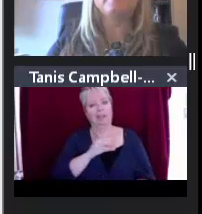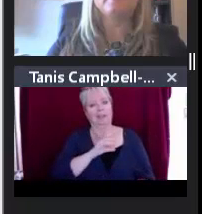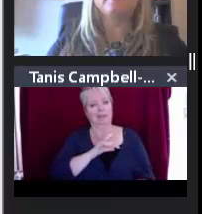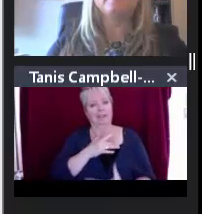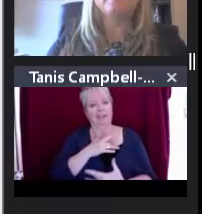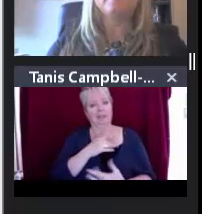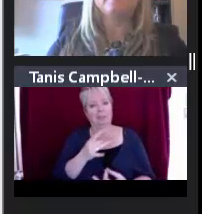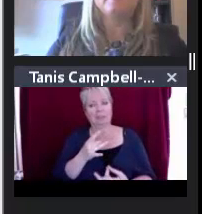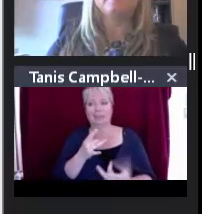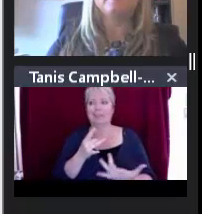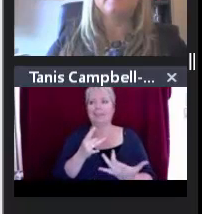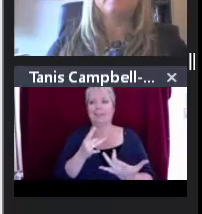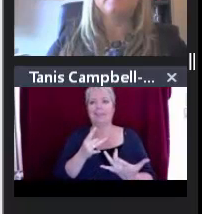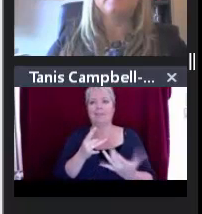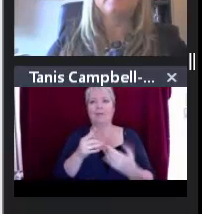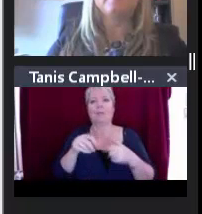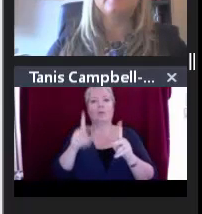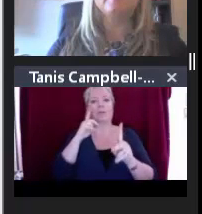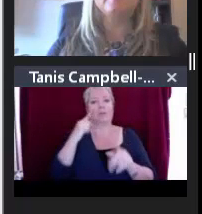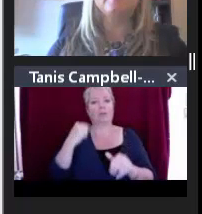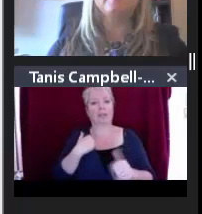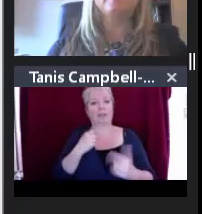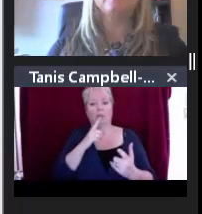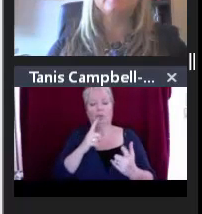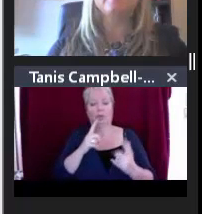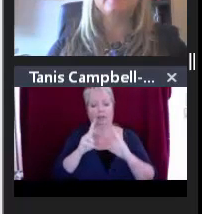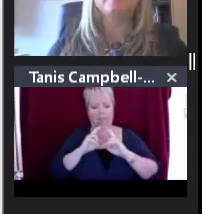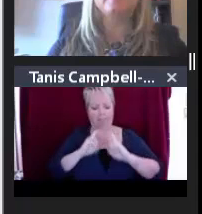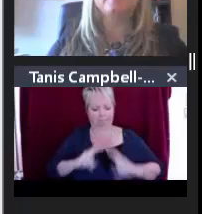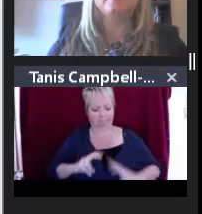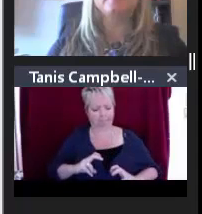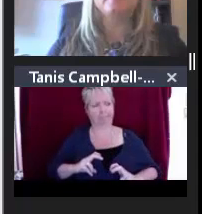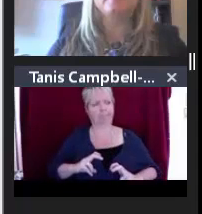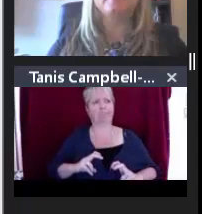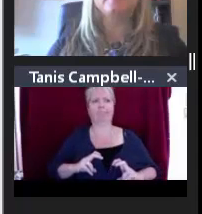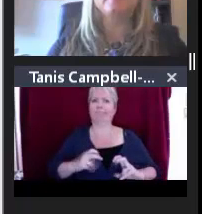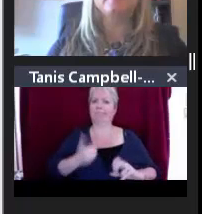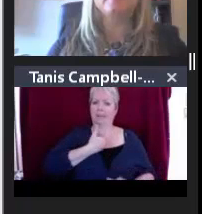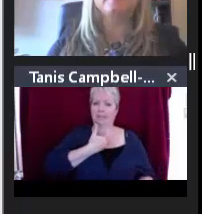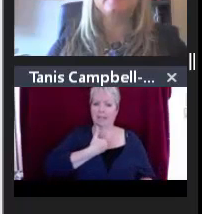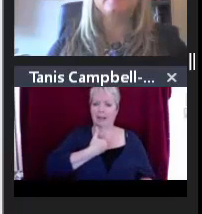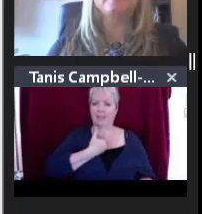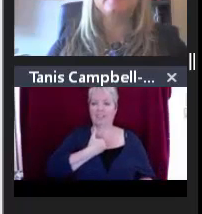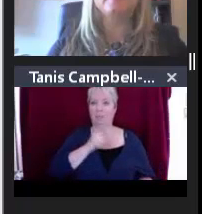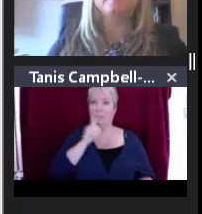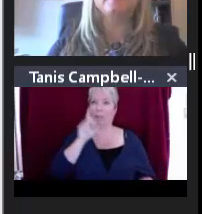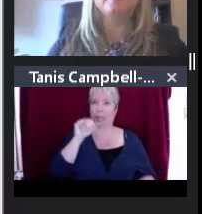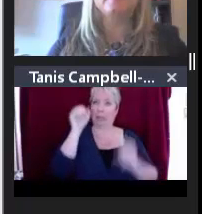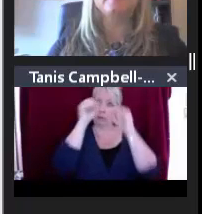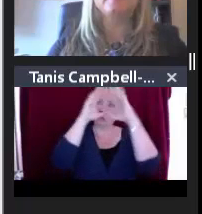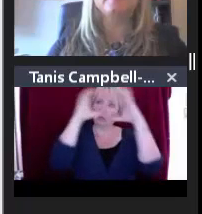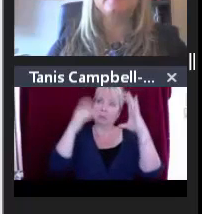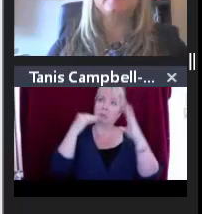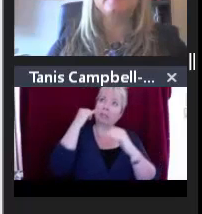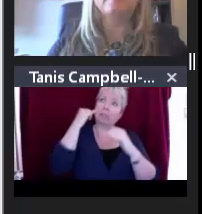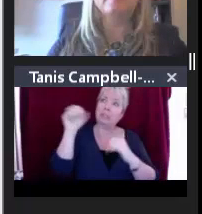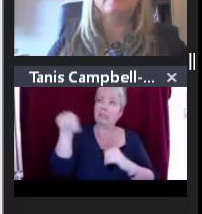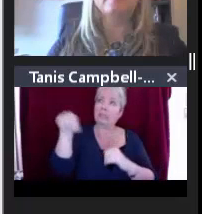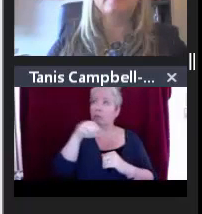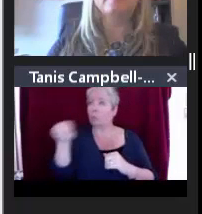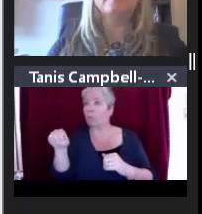rediscover myself and to question my assumptions, not only in terms of what I think would be a good idea and what would be